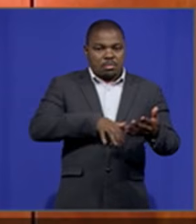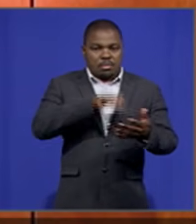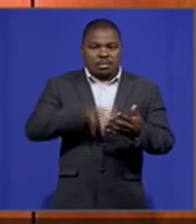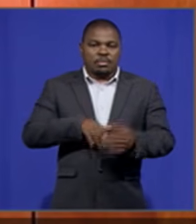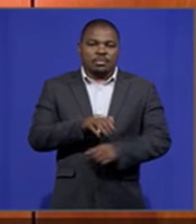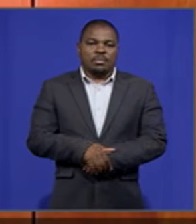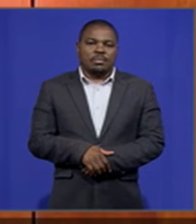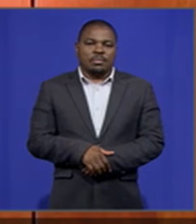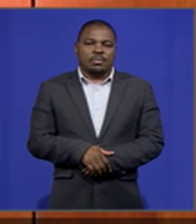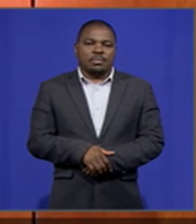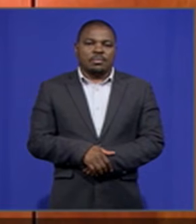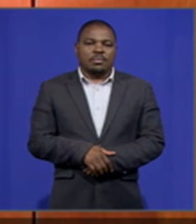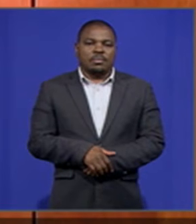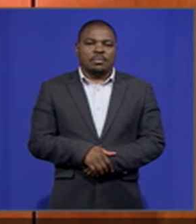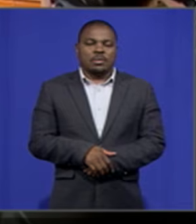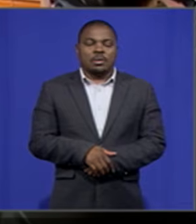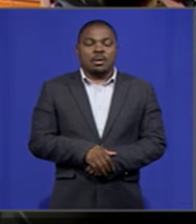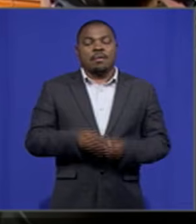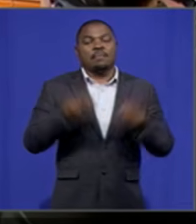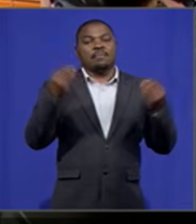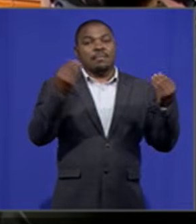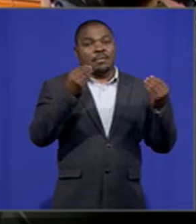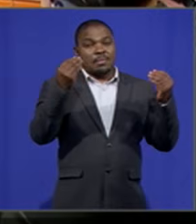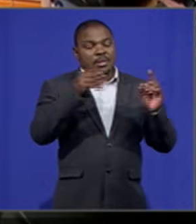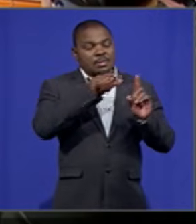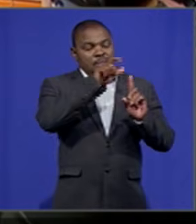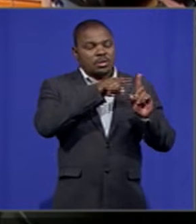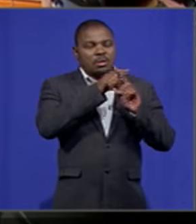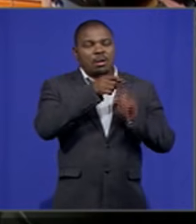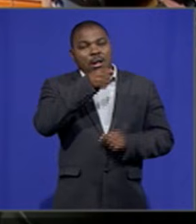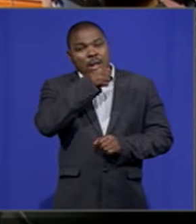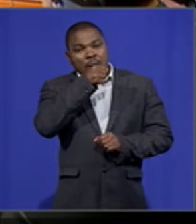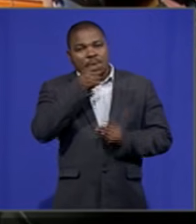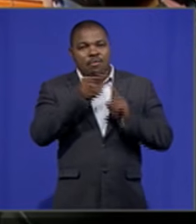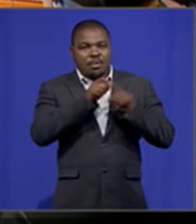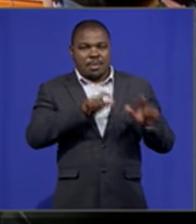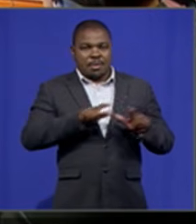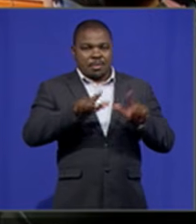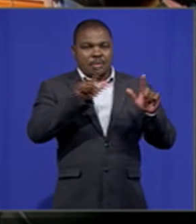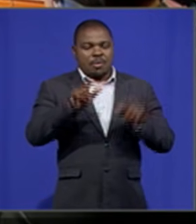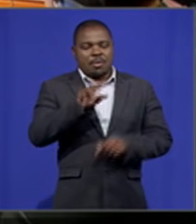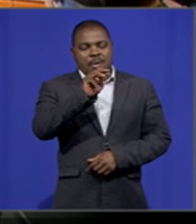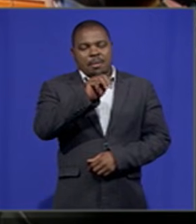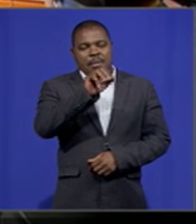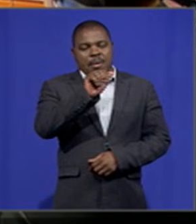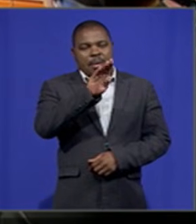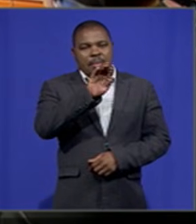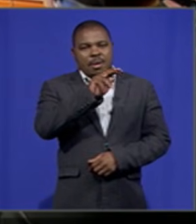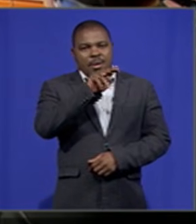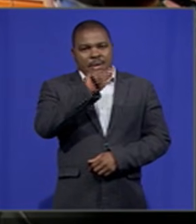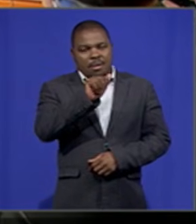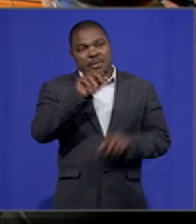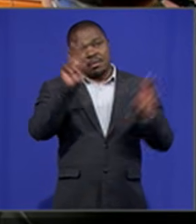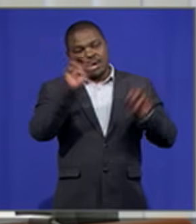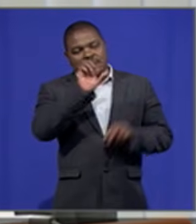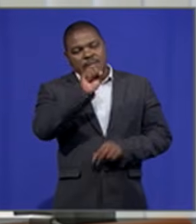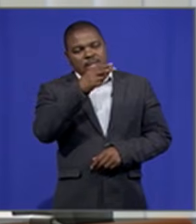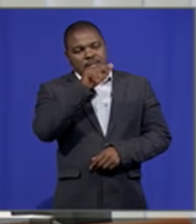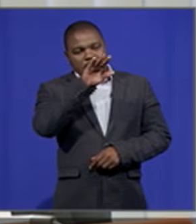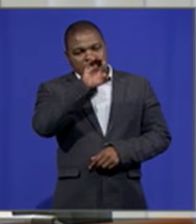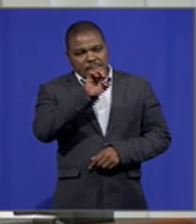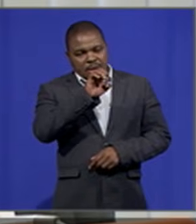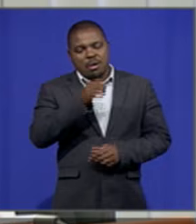inflicted. Molato kgatlhanong le seopedi sa mmino wa Lekompo sa ka Limpopo Shebe Mabena seo se lebaganego ke ditatofatšo tše mmalwa